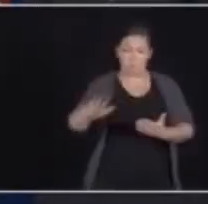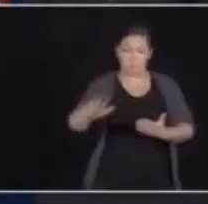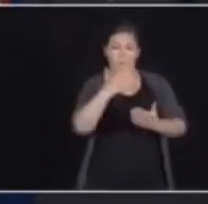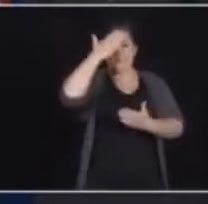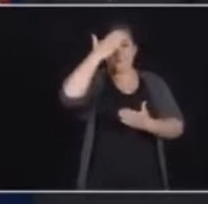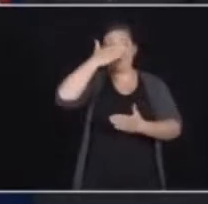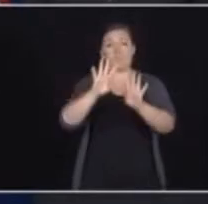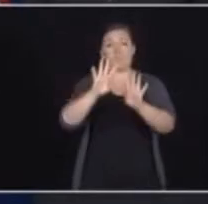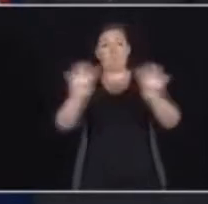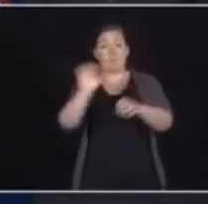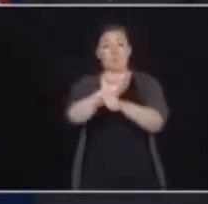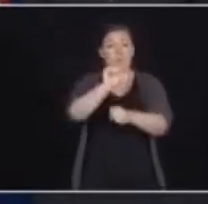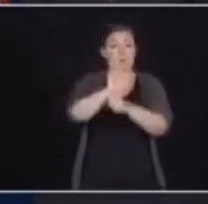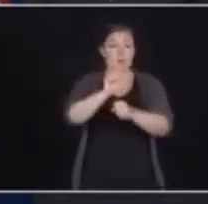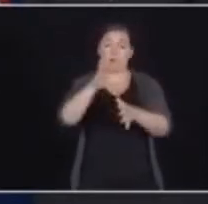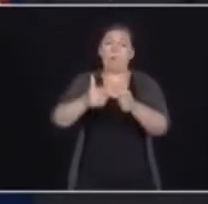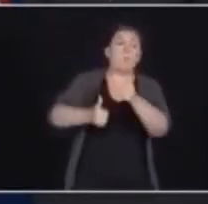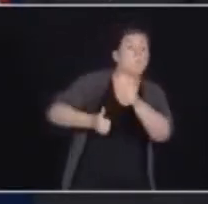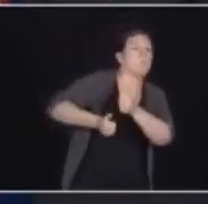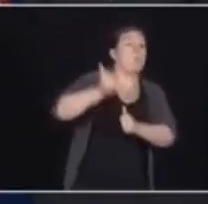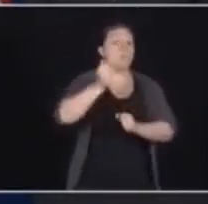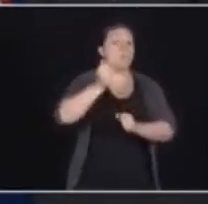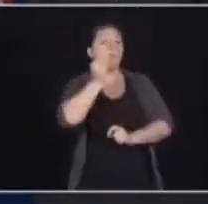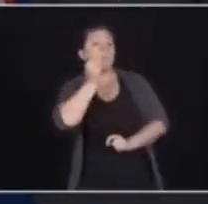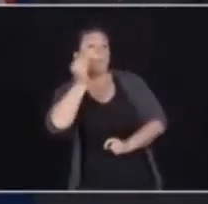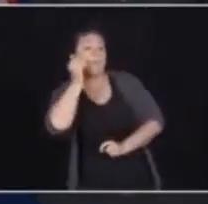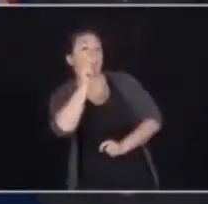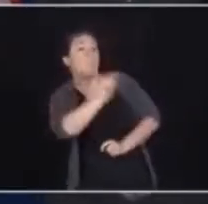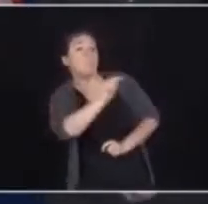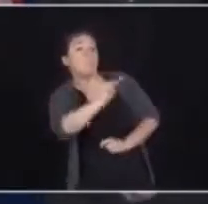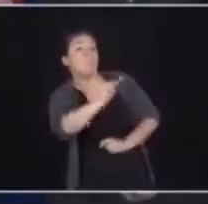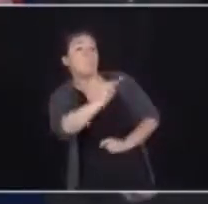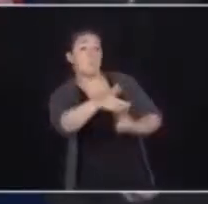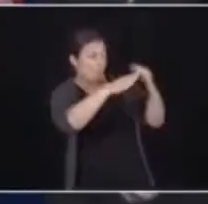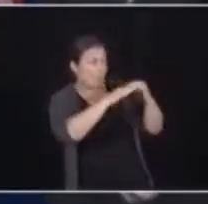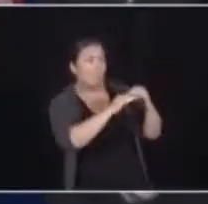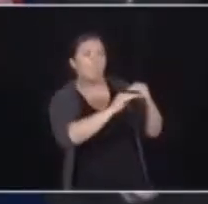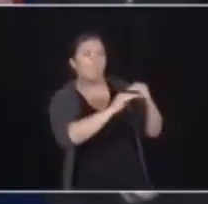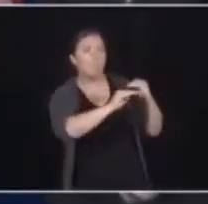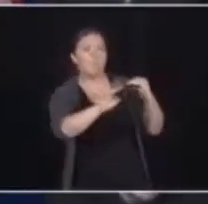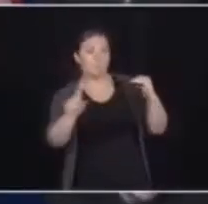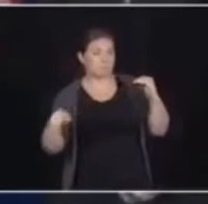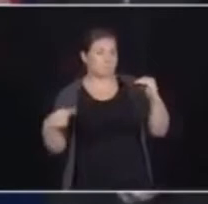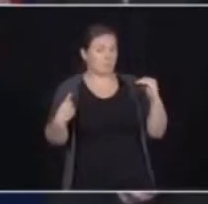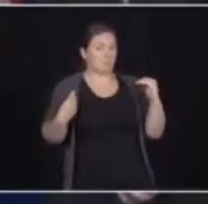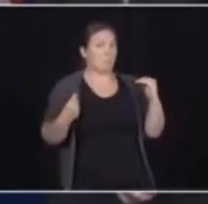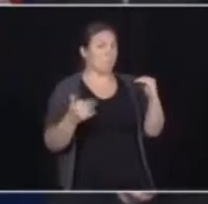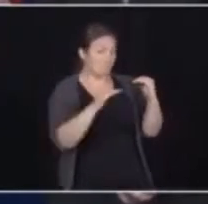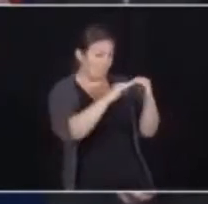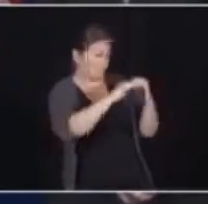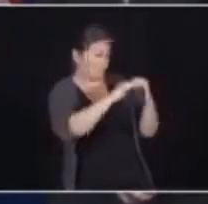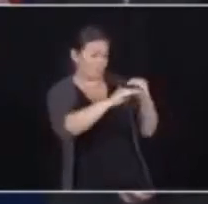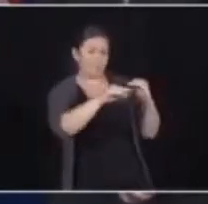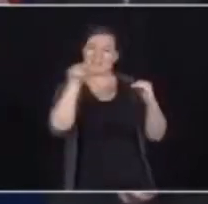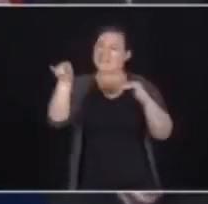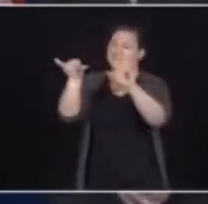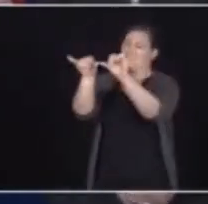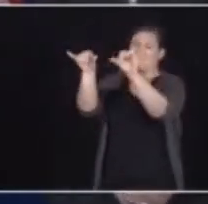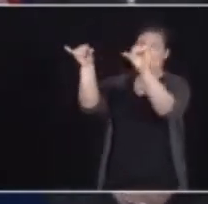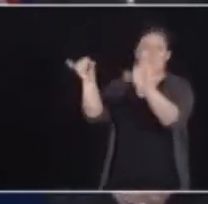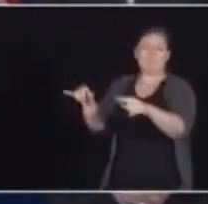stabilized. But we have clearly seen the system is broken. And after decades of